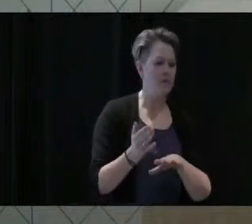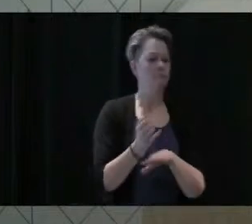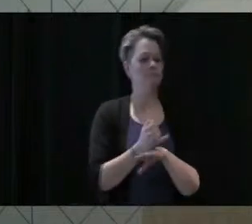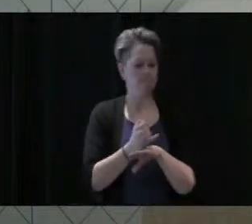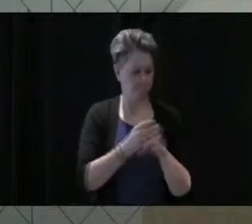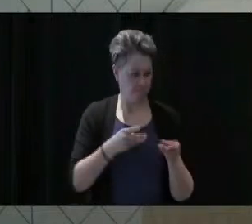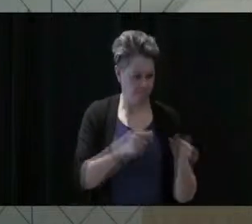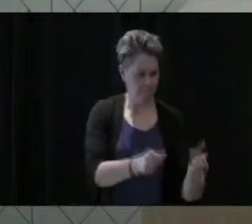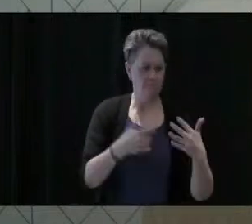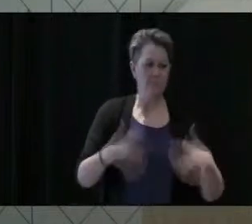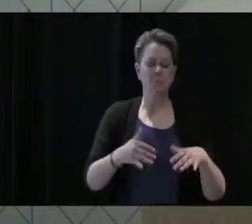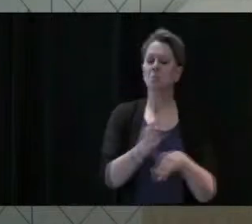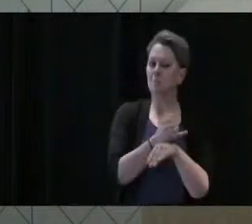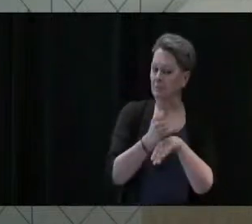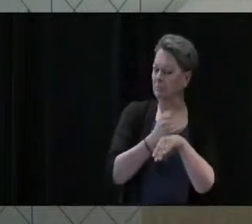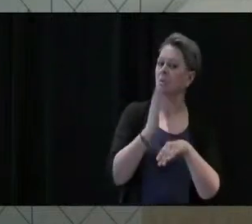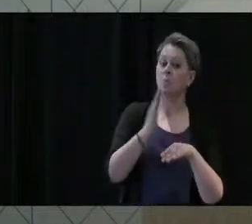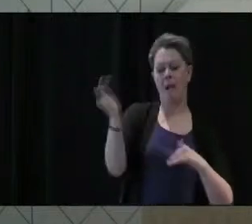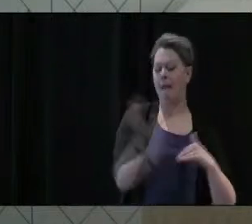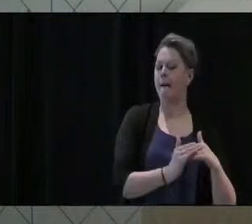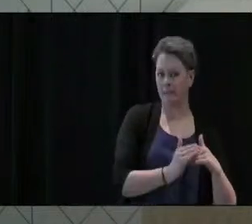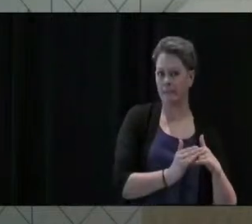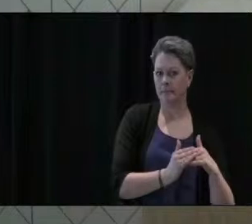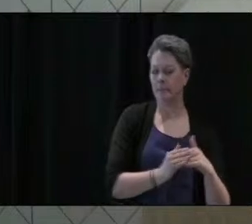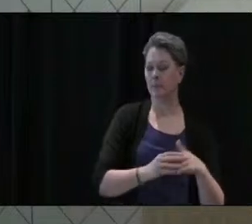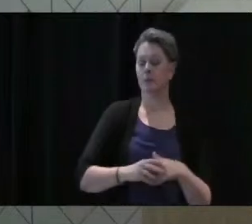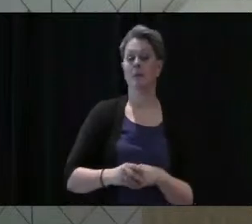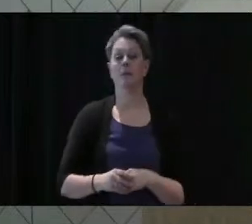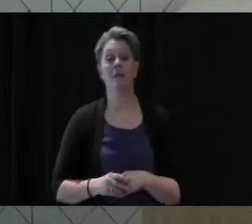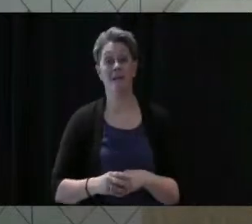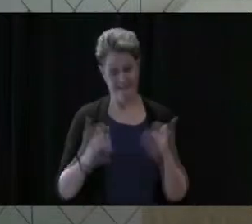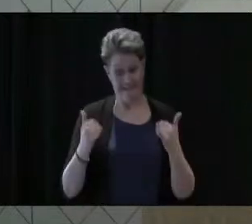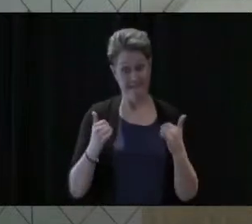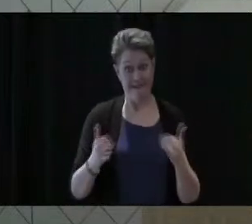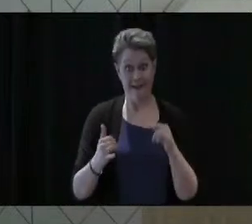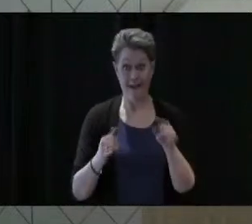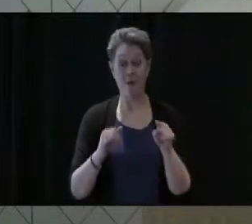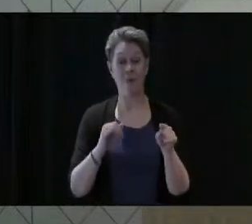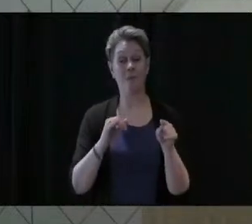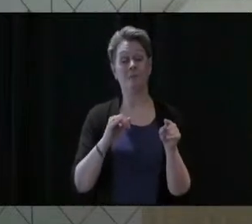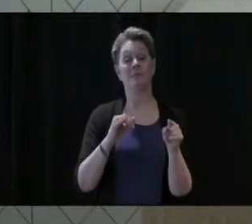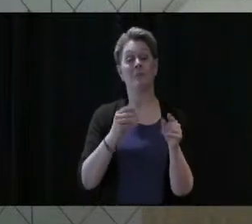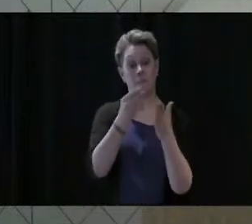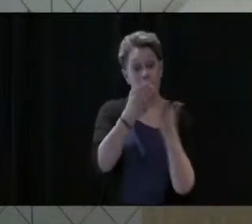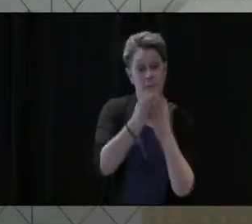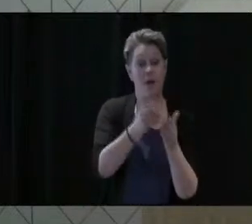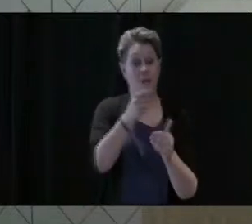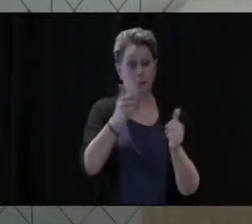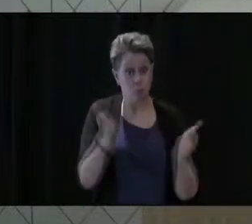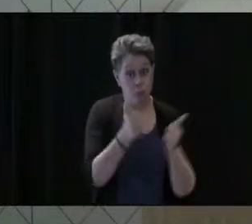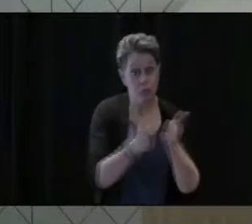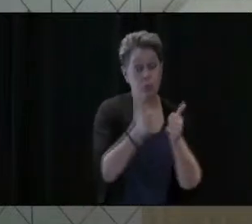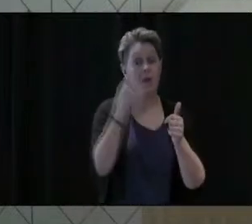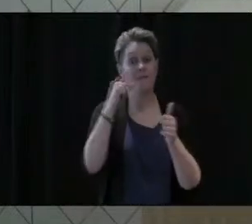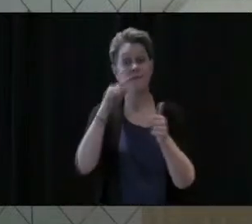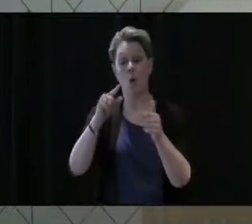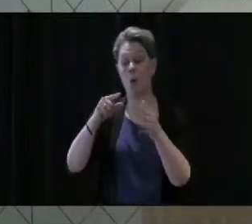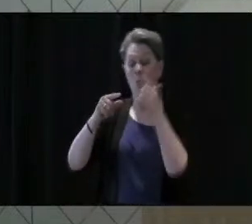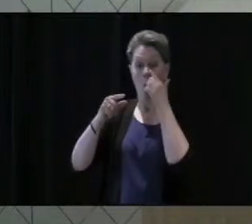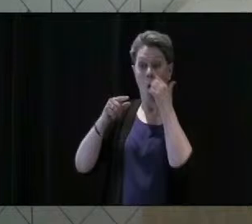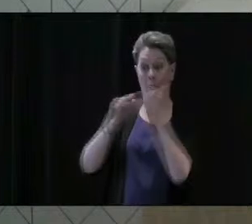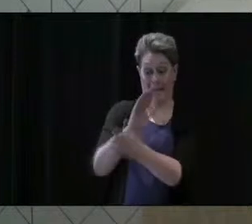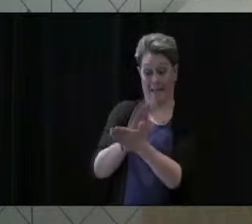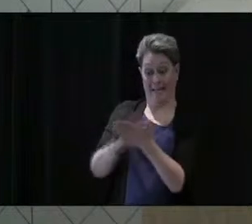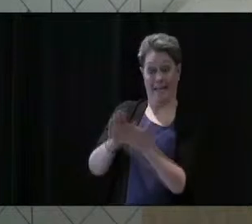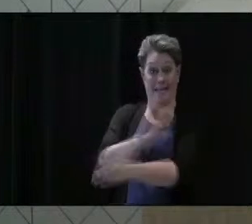Capital is being diverted everywhere for green economy transition, but we will need to compete